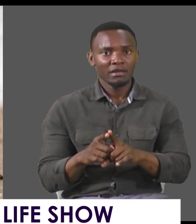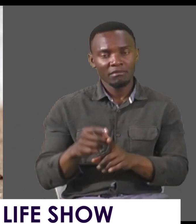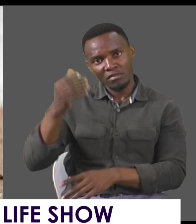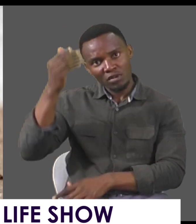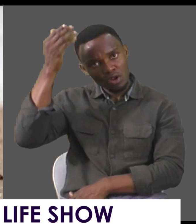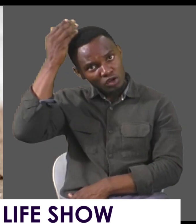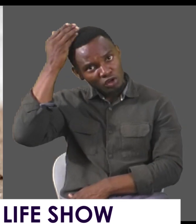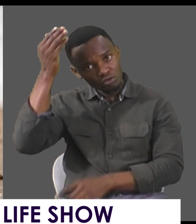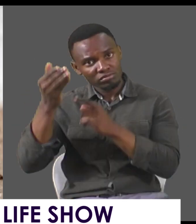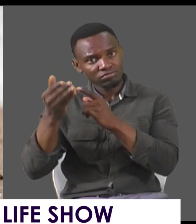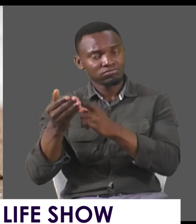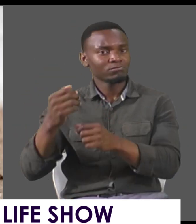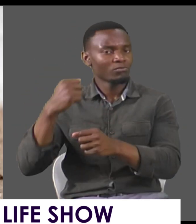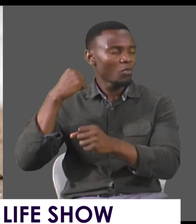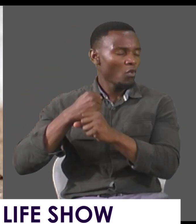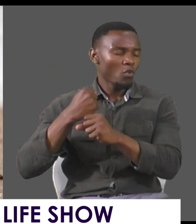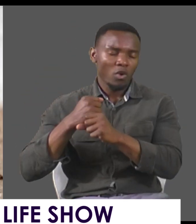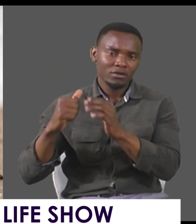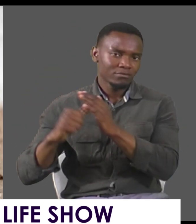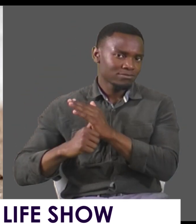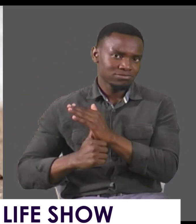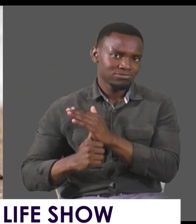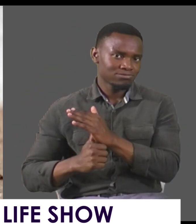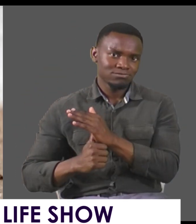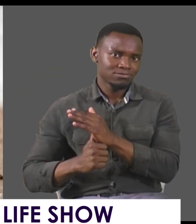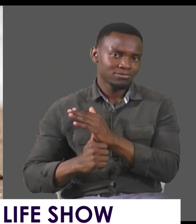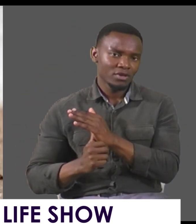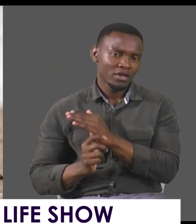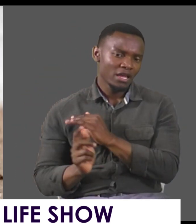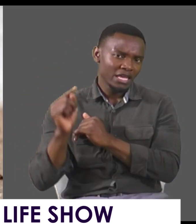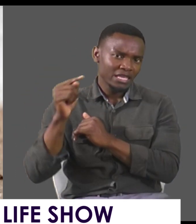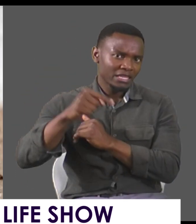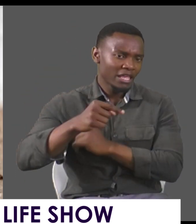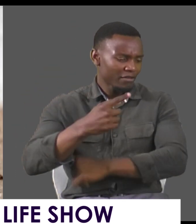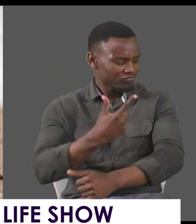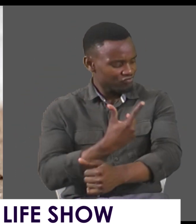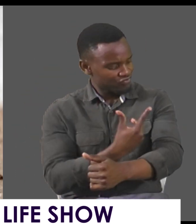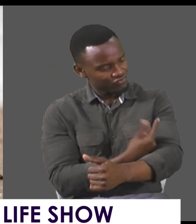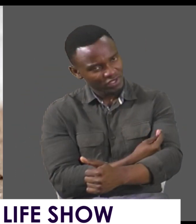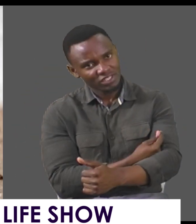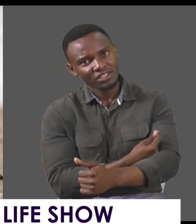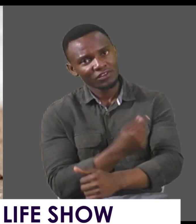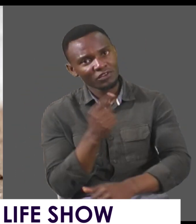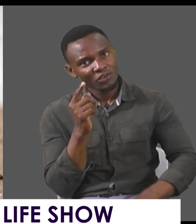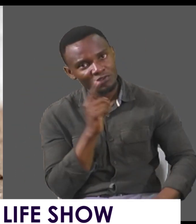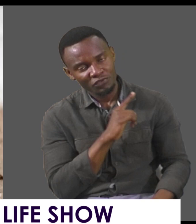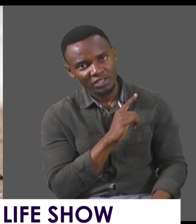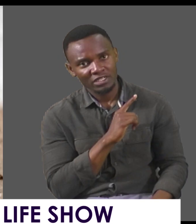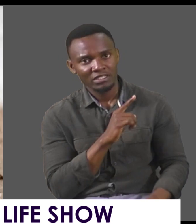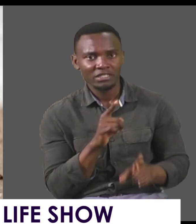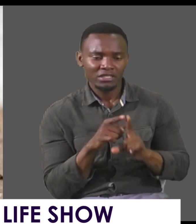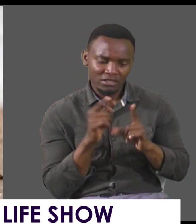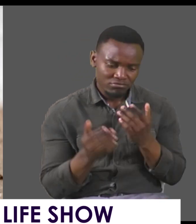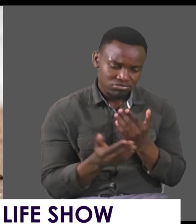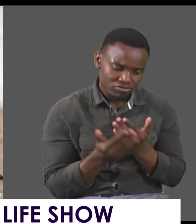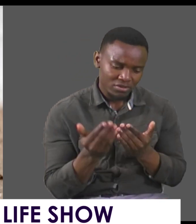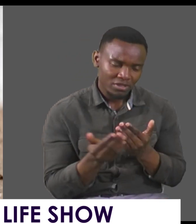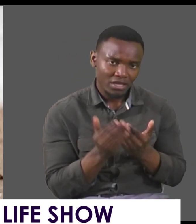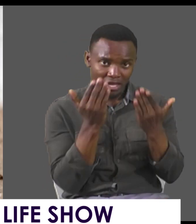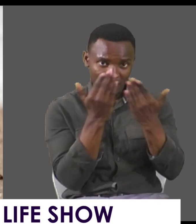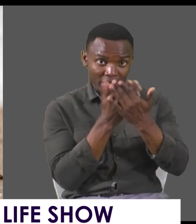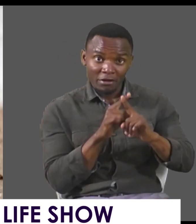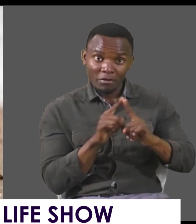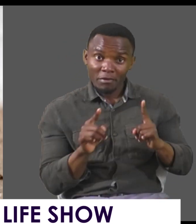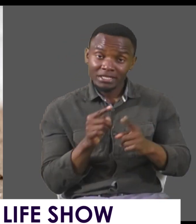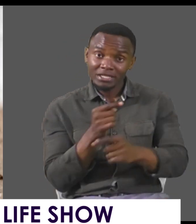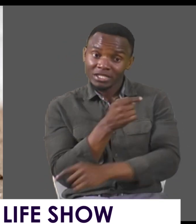done so much work. The nurse has walked to you, injected you, been with you throughout the night, but the doctor